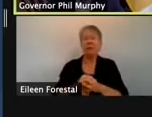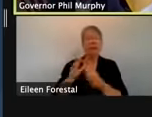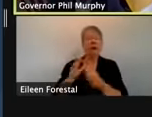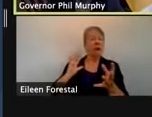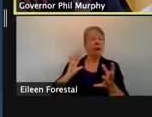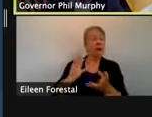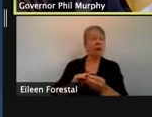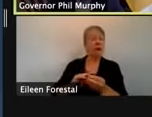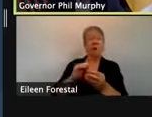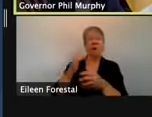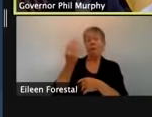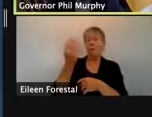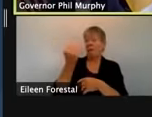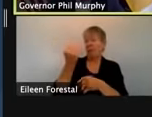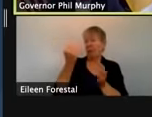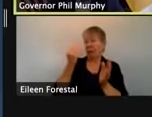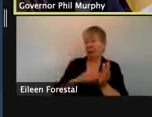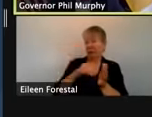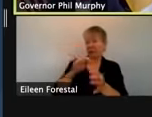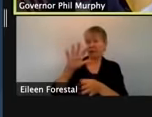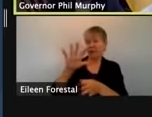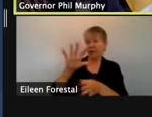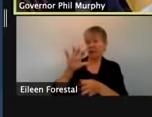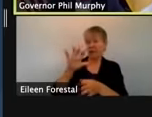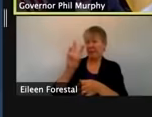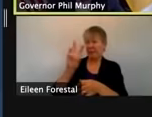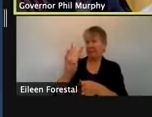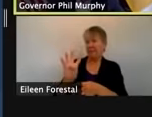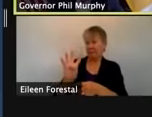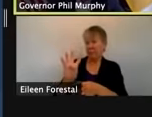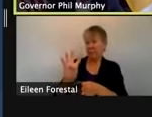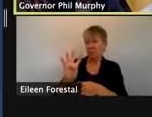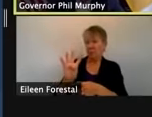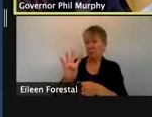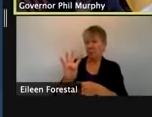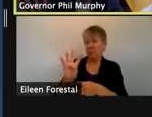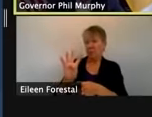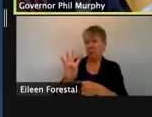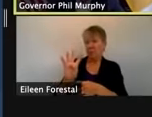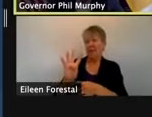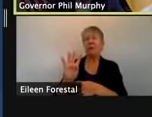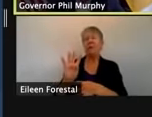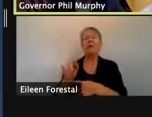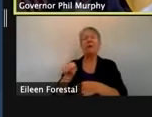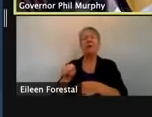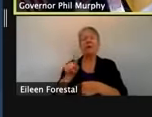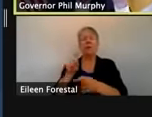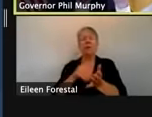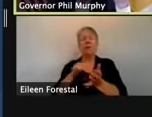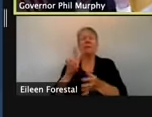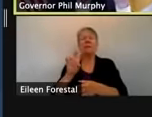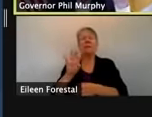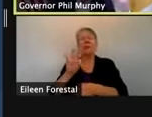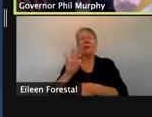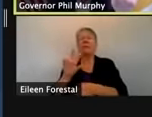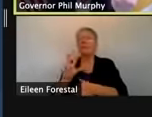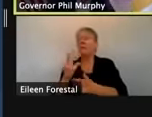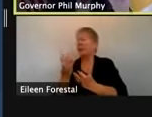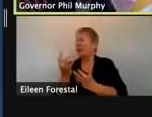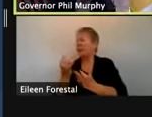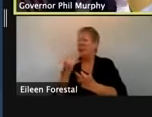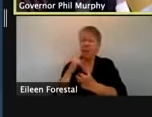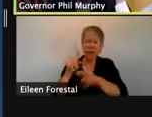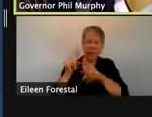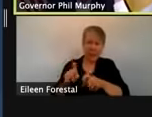14,564, and another 1,793 deaths are still listed as probable. Of the